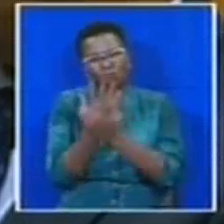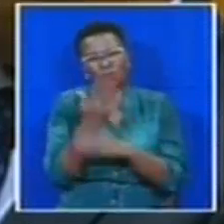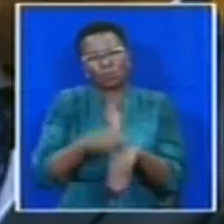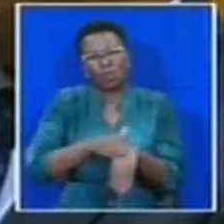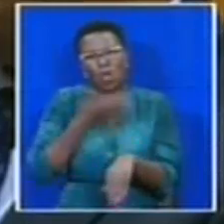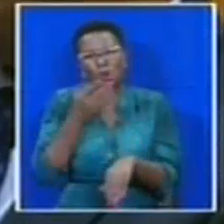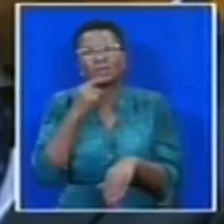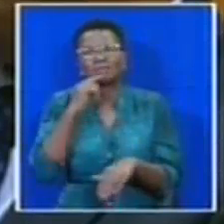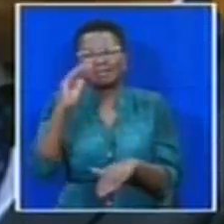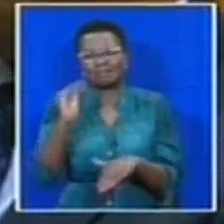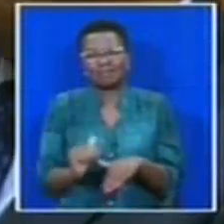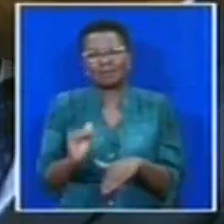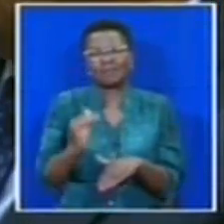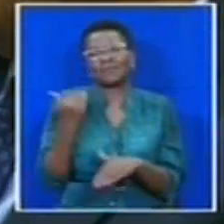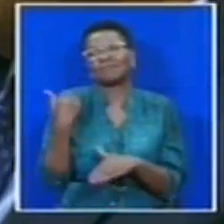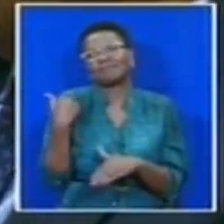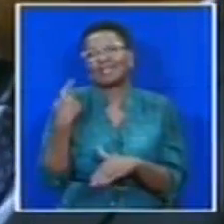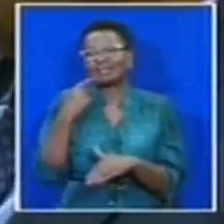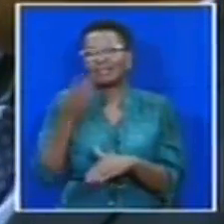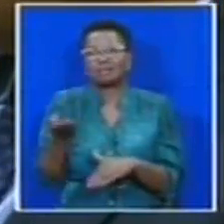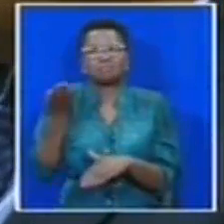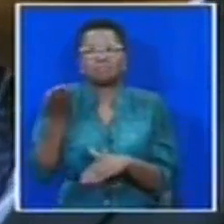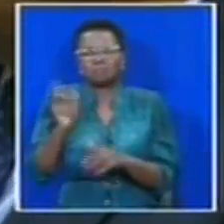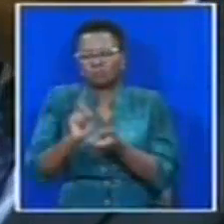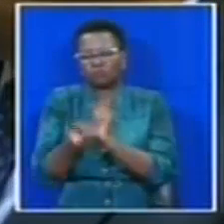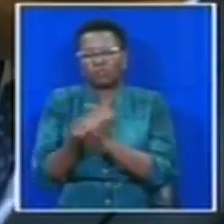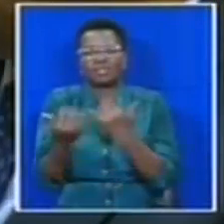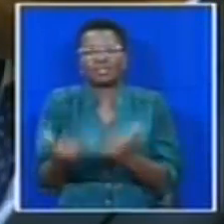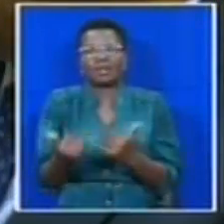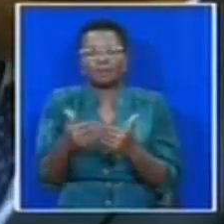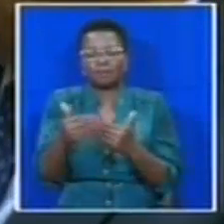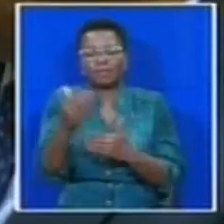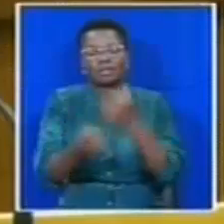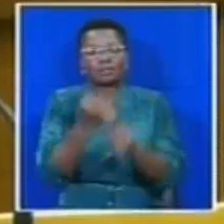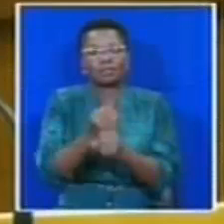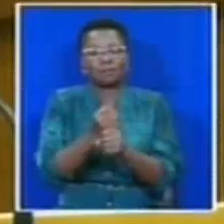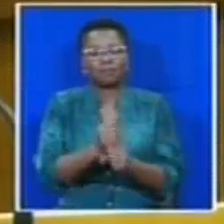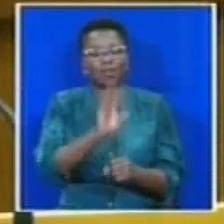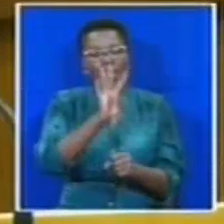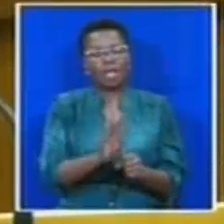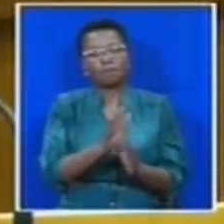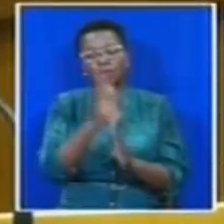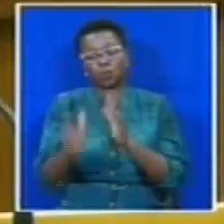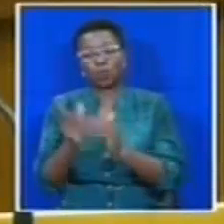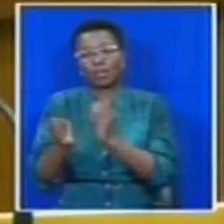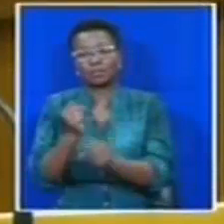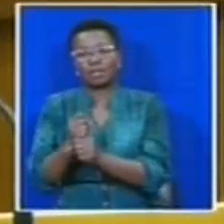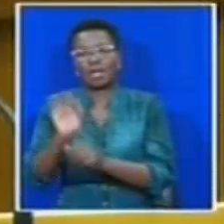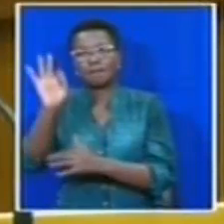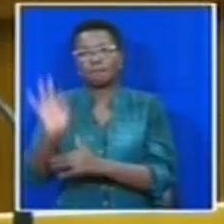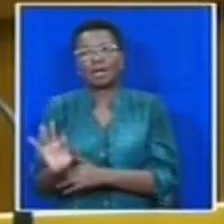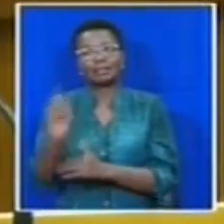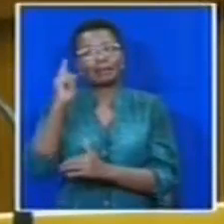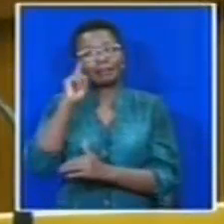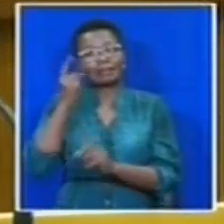lower than the February estimate. For the current fiscal year, that's April to March next year, the estimate is